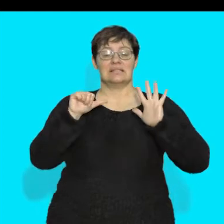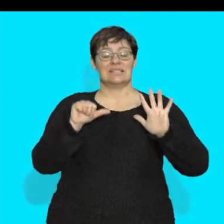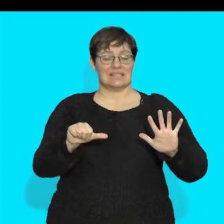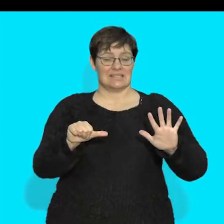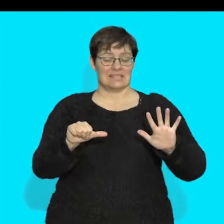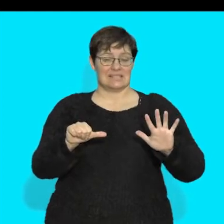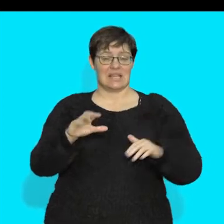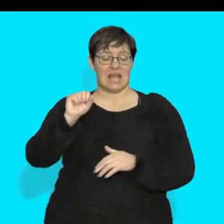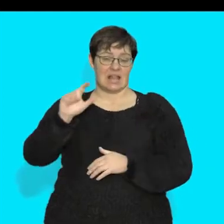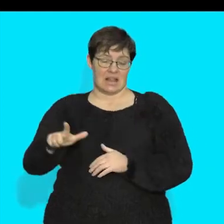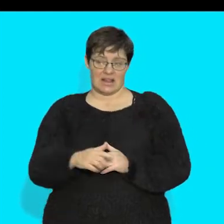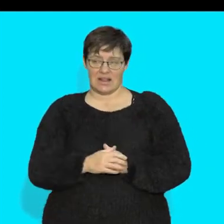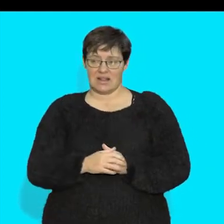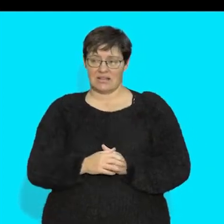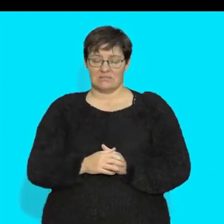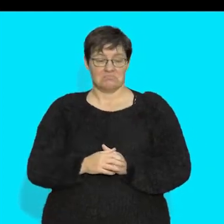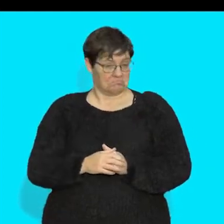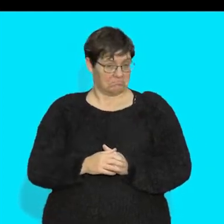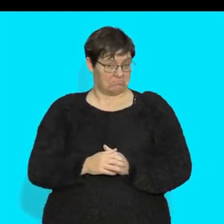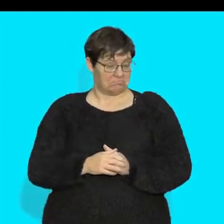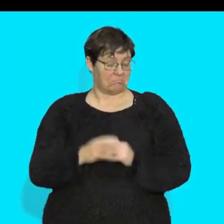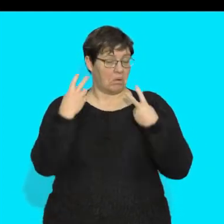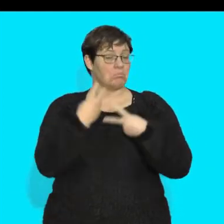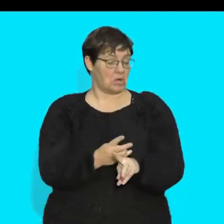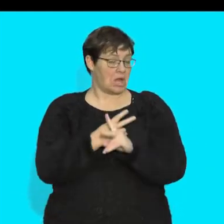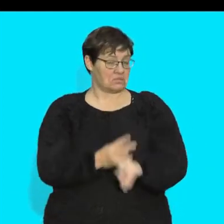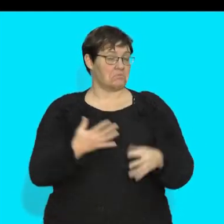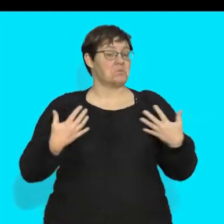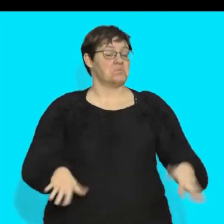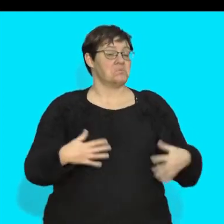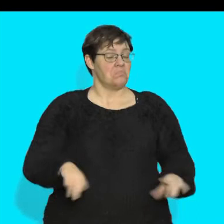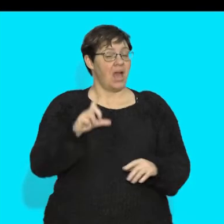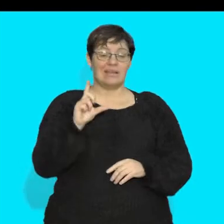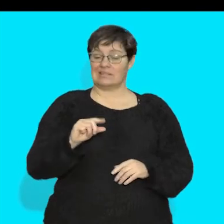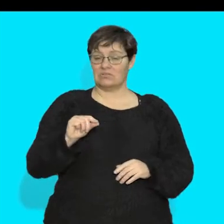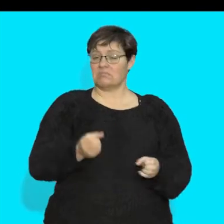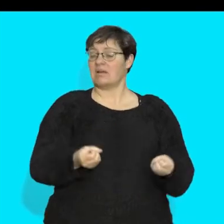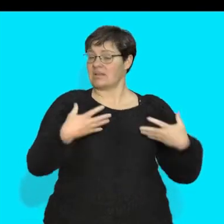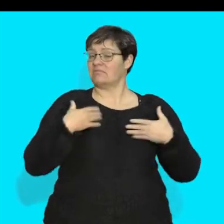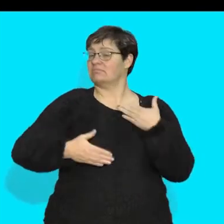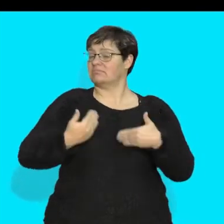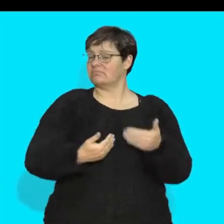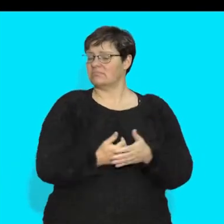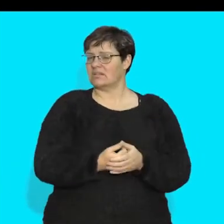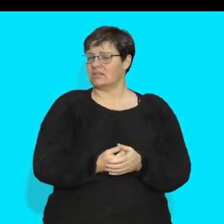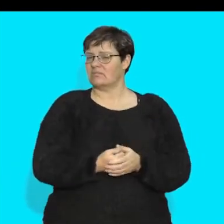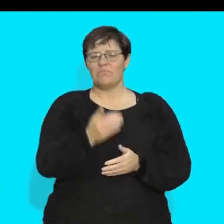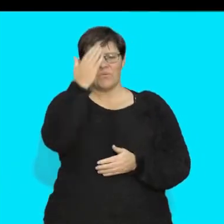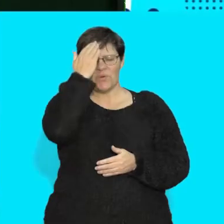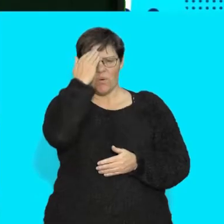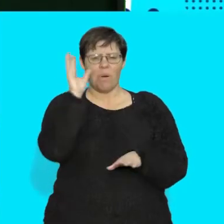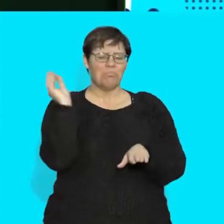plus 6 lots of aluminium. Well, that's quite productive. And it's quite interesting that that gets